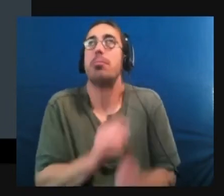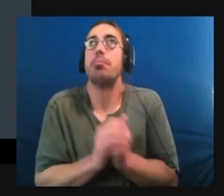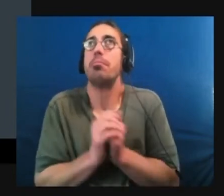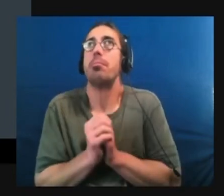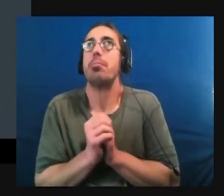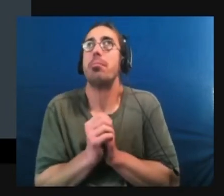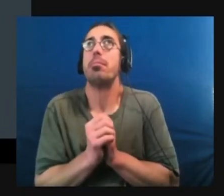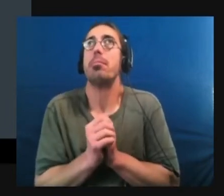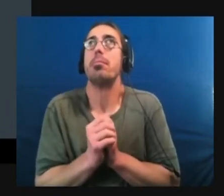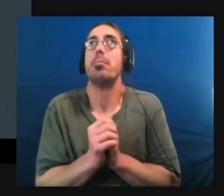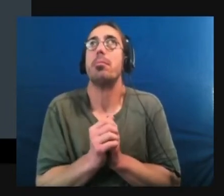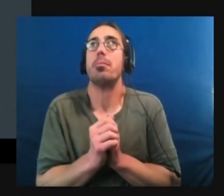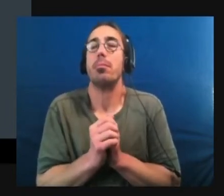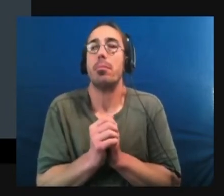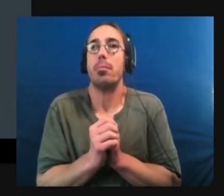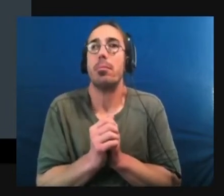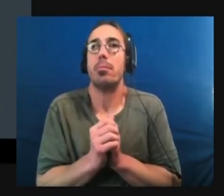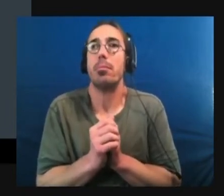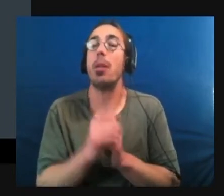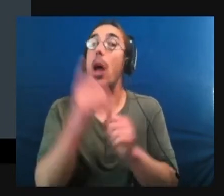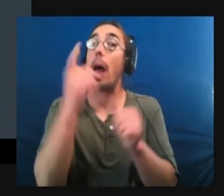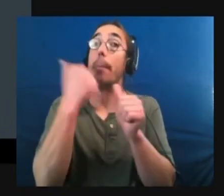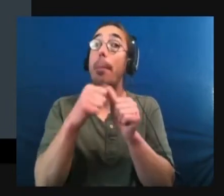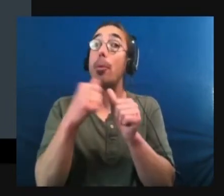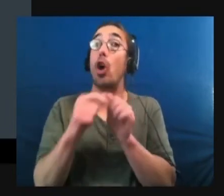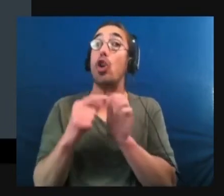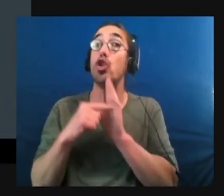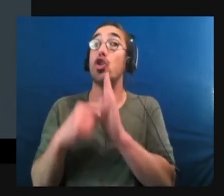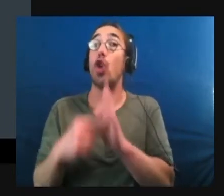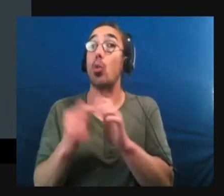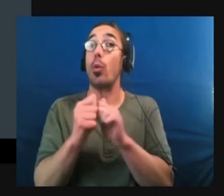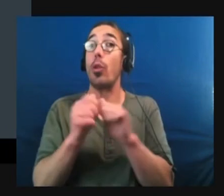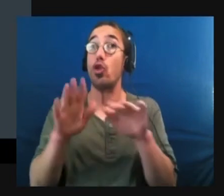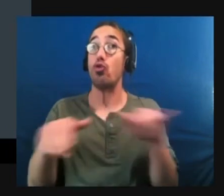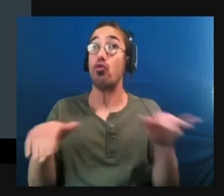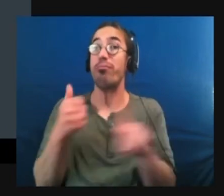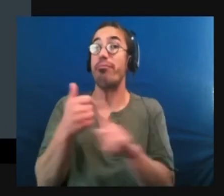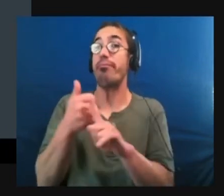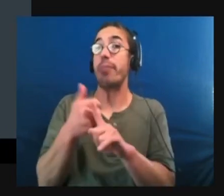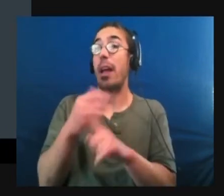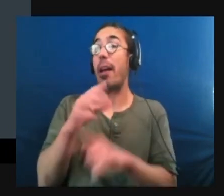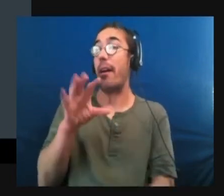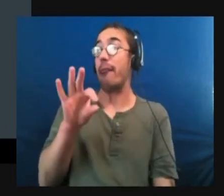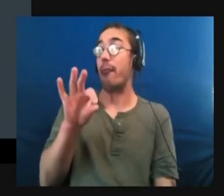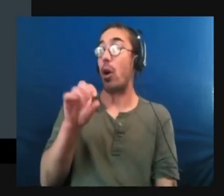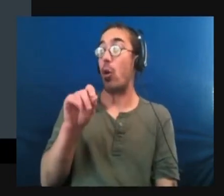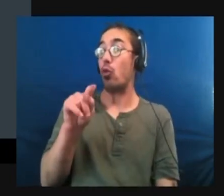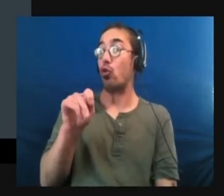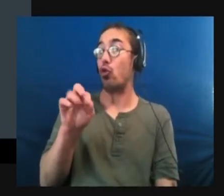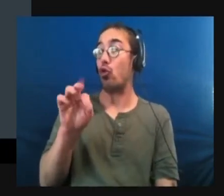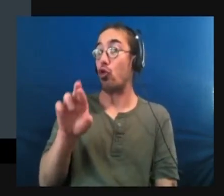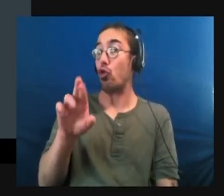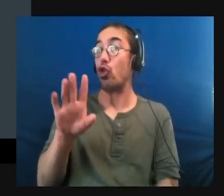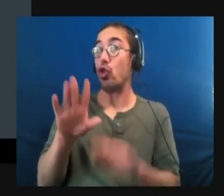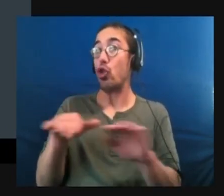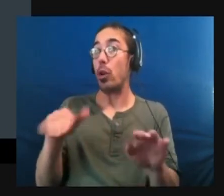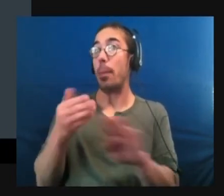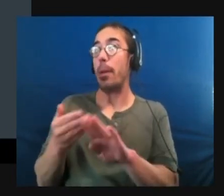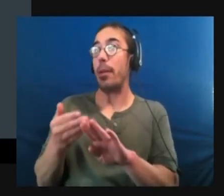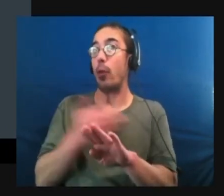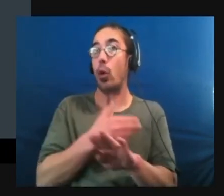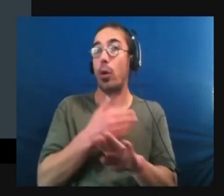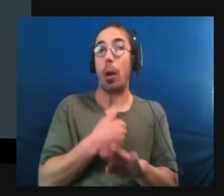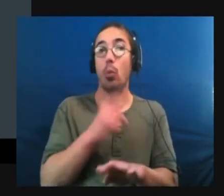I began, so I started with children as I had foster children before I had a